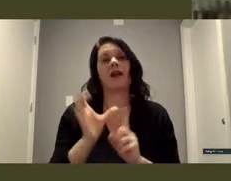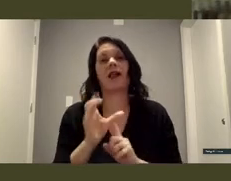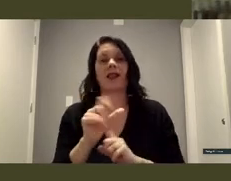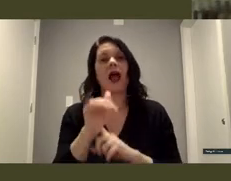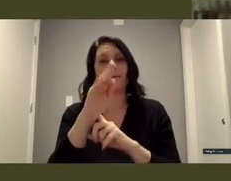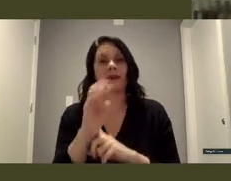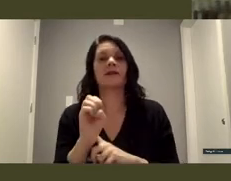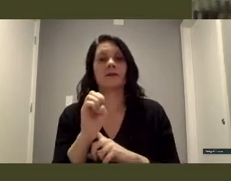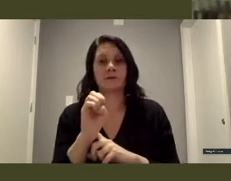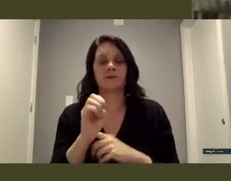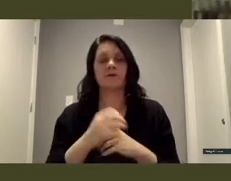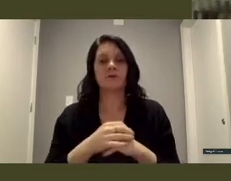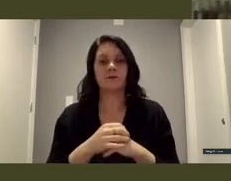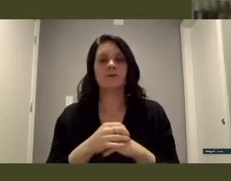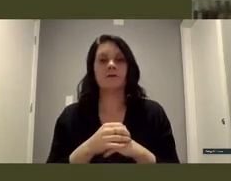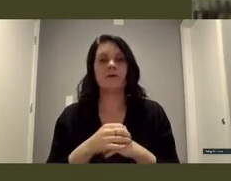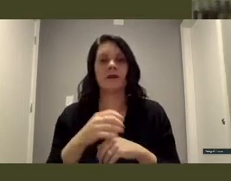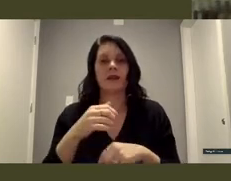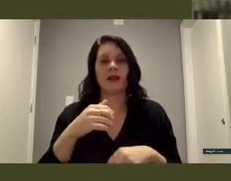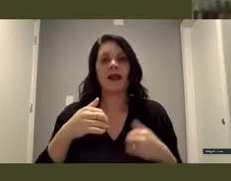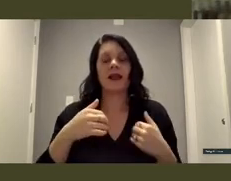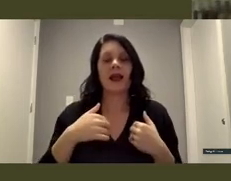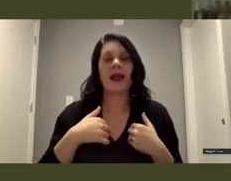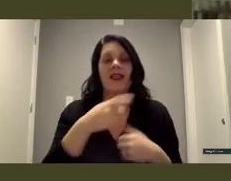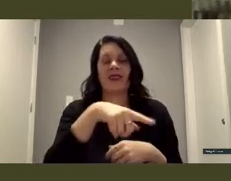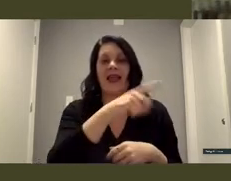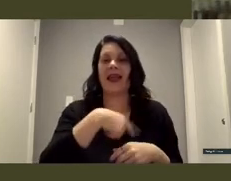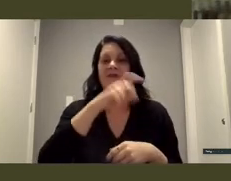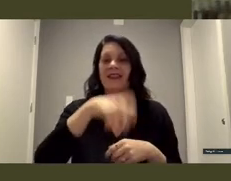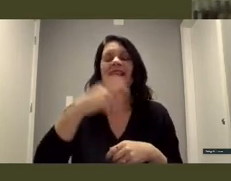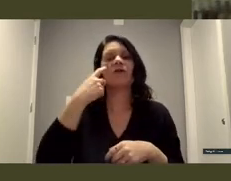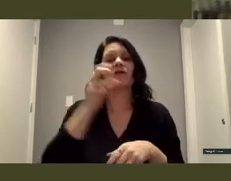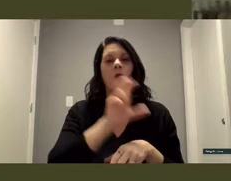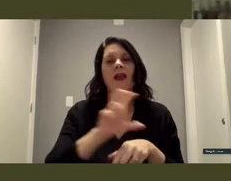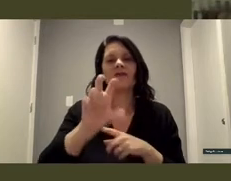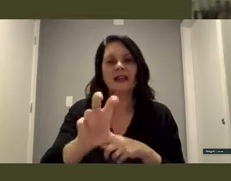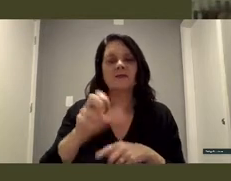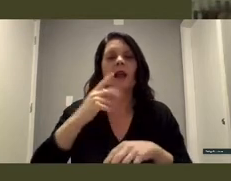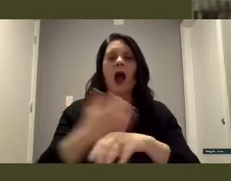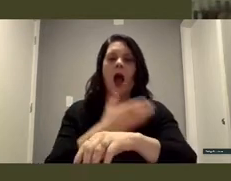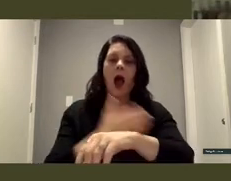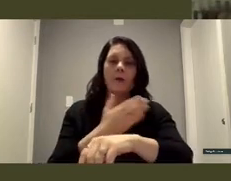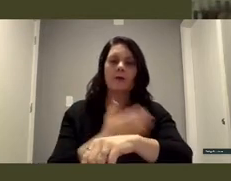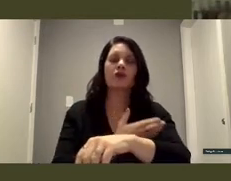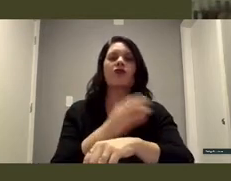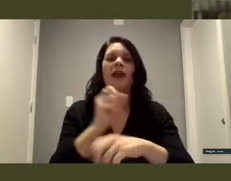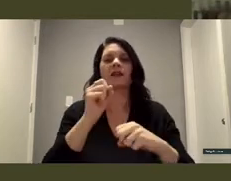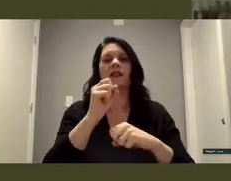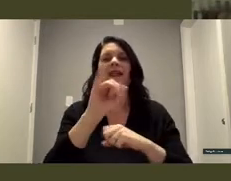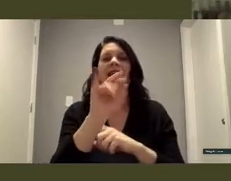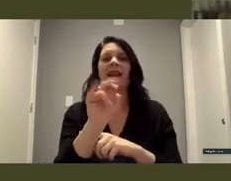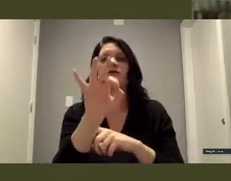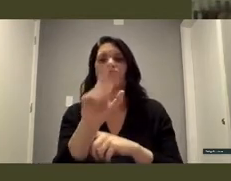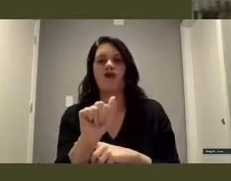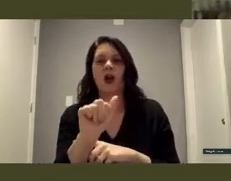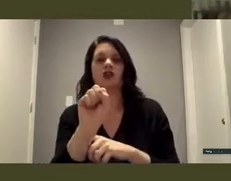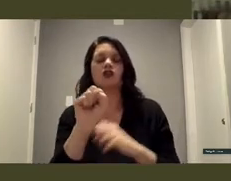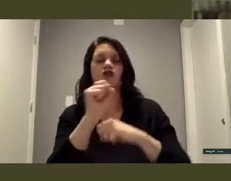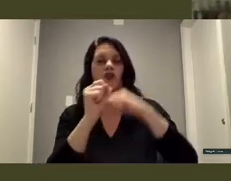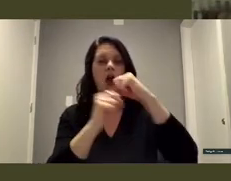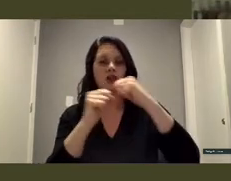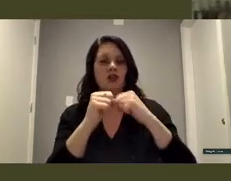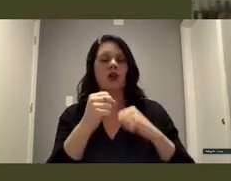There's a sort of huge sort of need for investment, upgrading the infrastructure, upgrading the entire systems. And